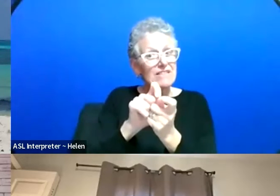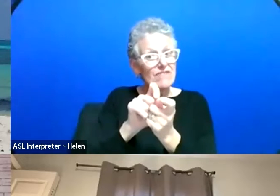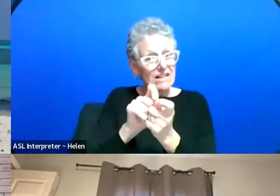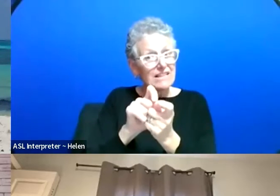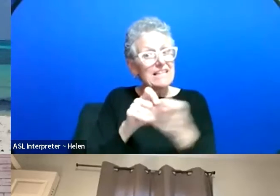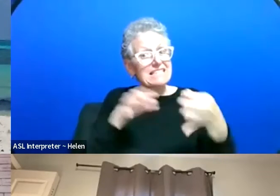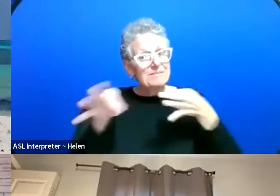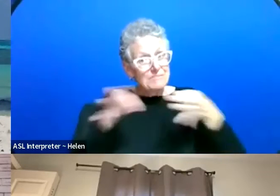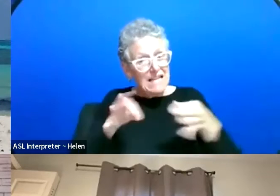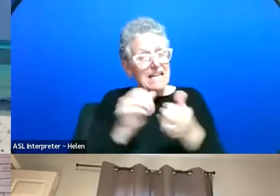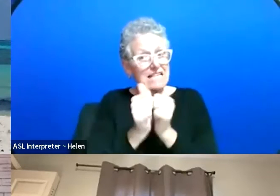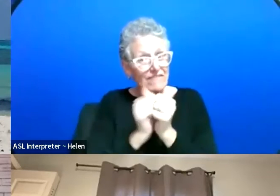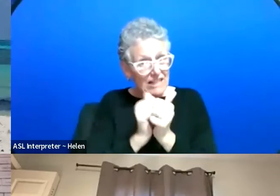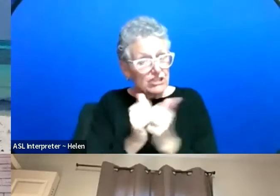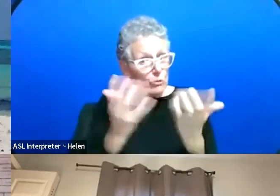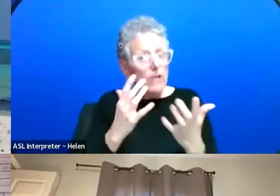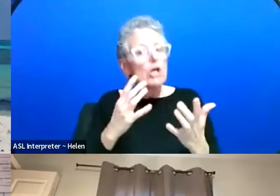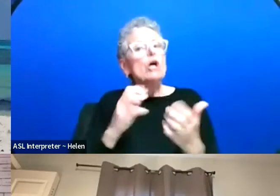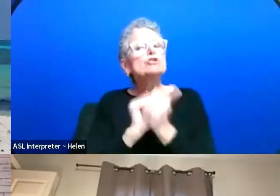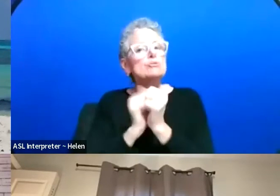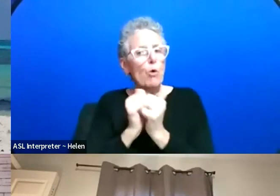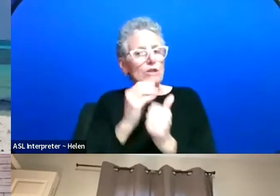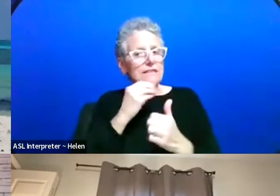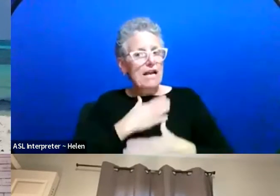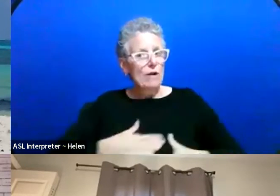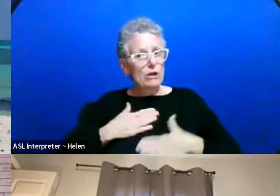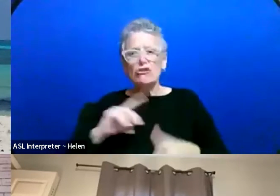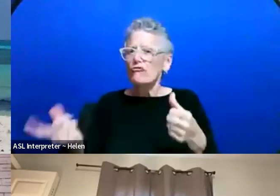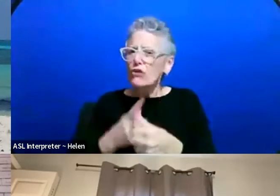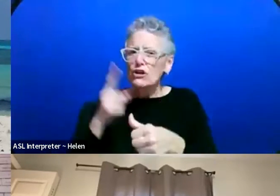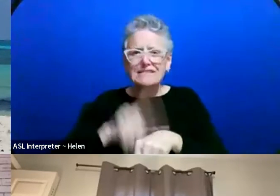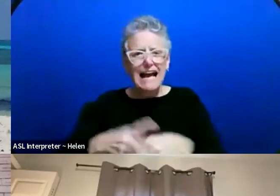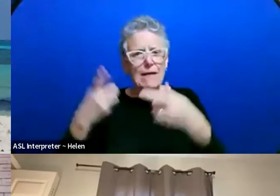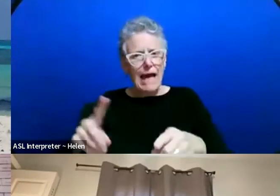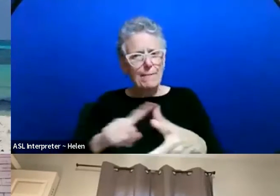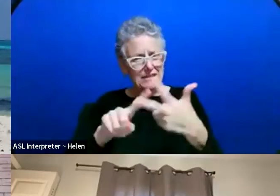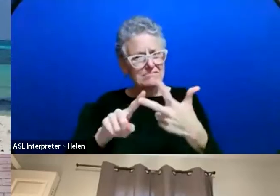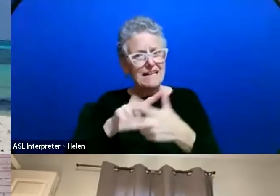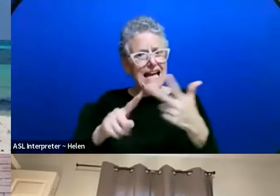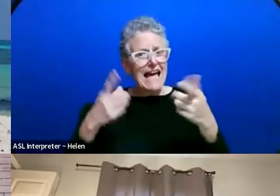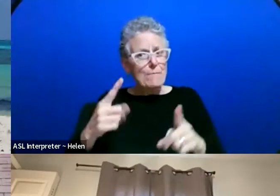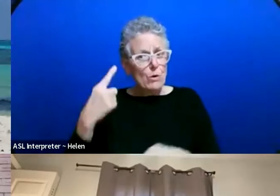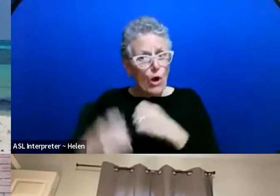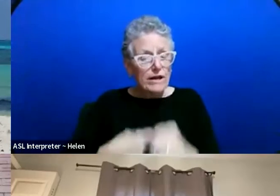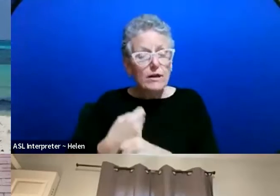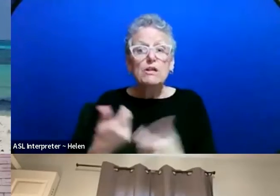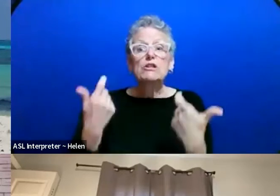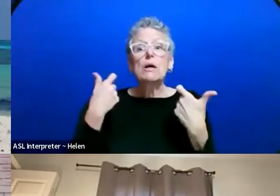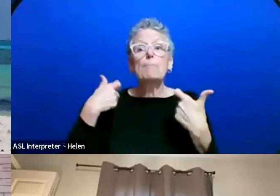equipment, sports and recreation. That's the first time that's ever happened. That's happened in the last year. There's a big